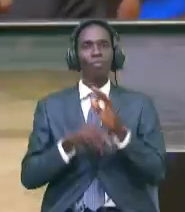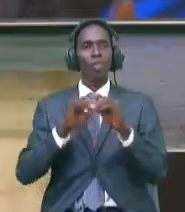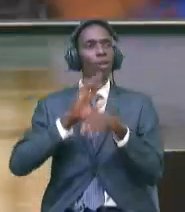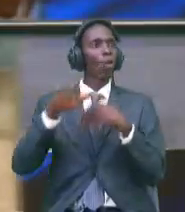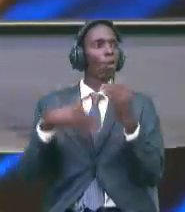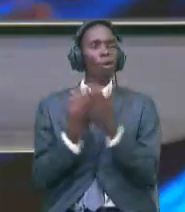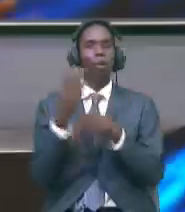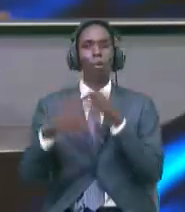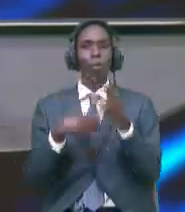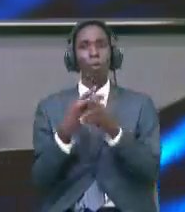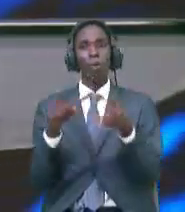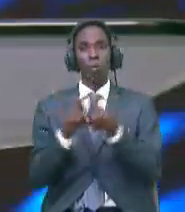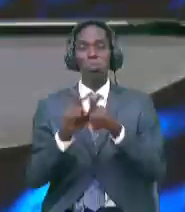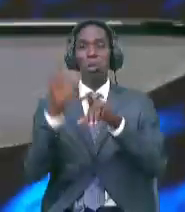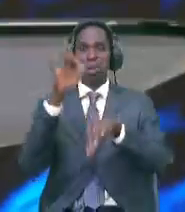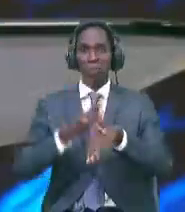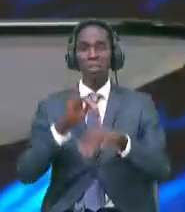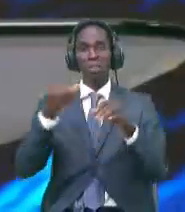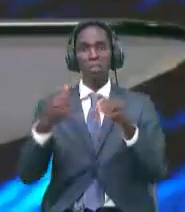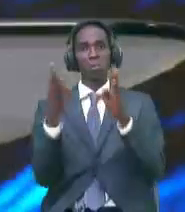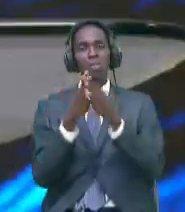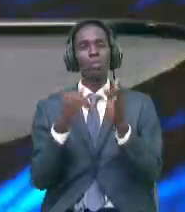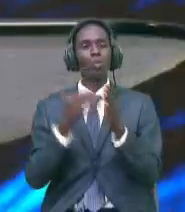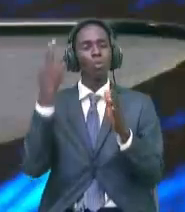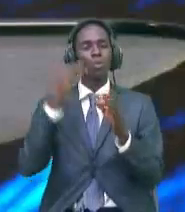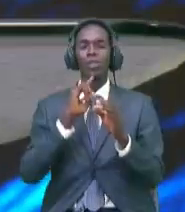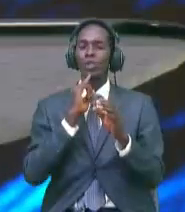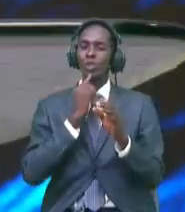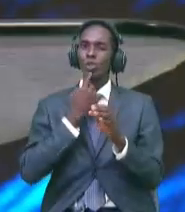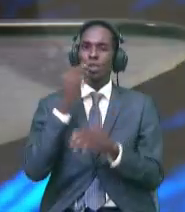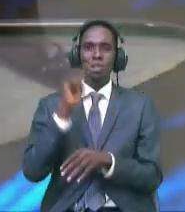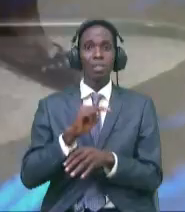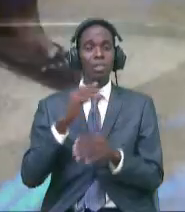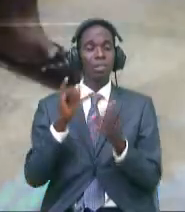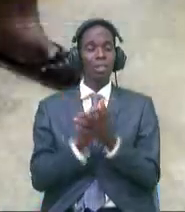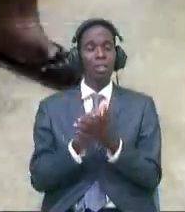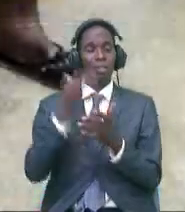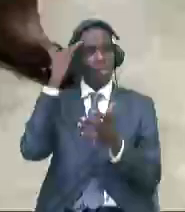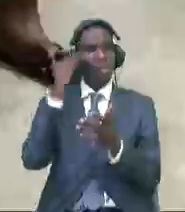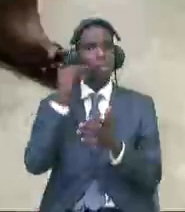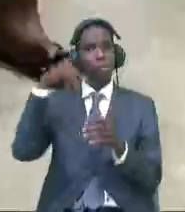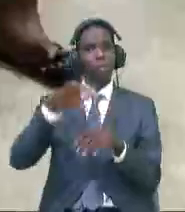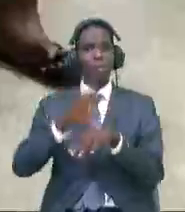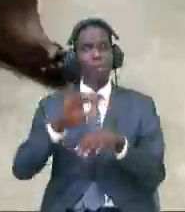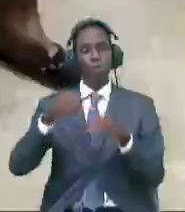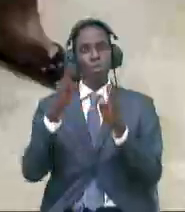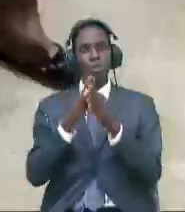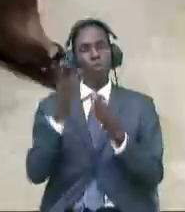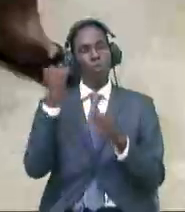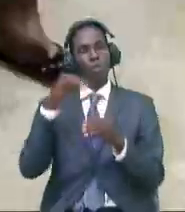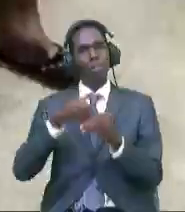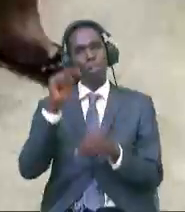Jerusalem, the headquarters. It was a biting need at the headquarters church at that time. And then in verse